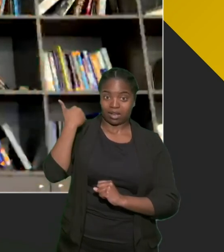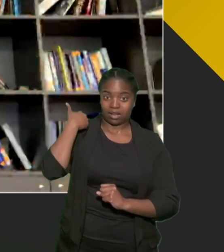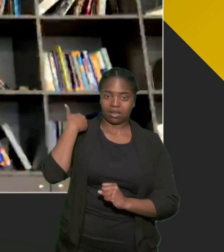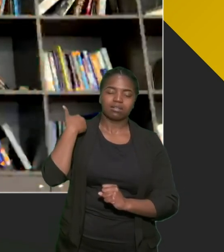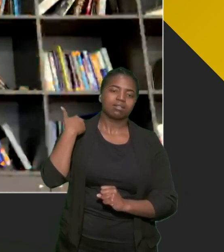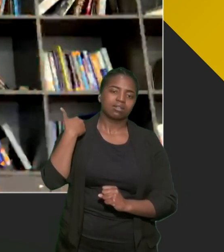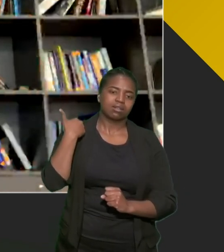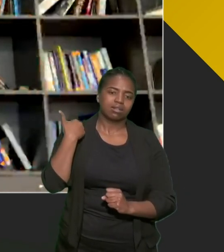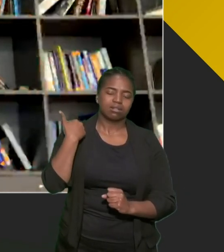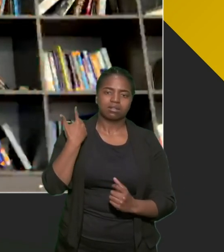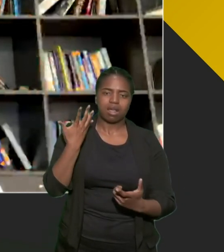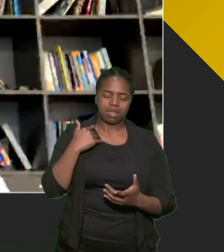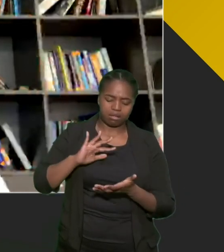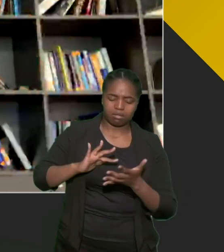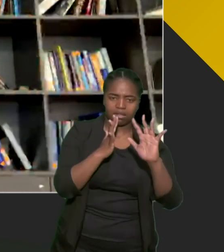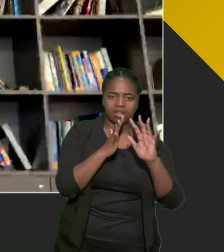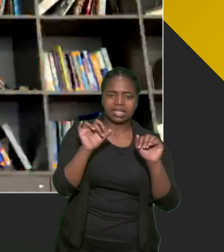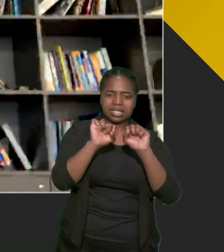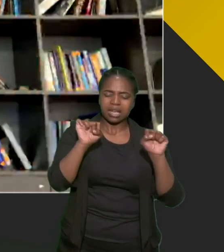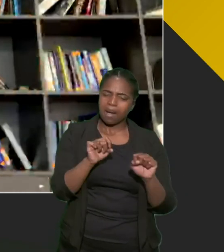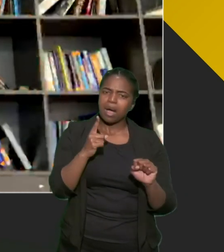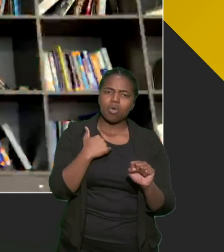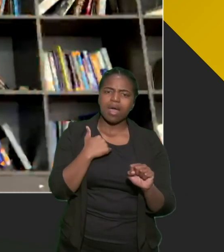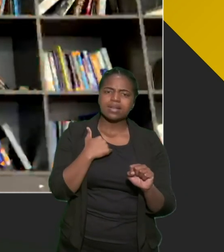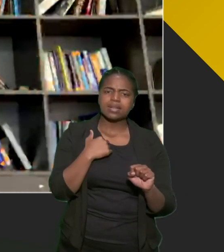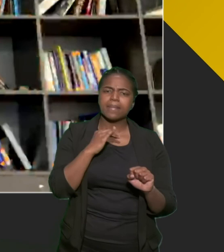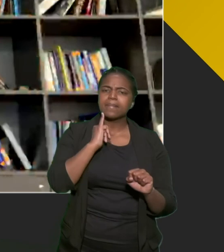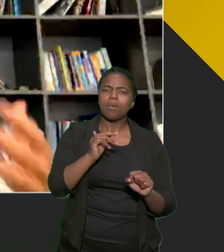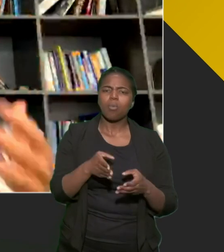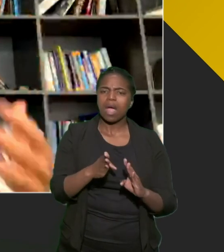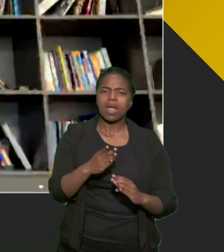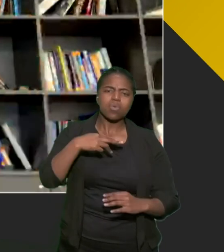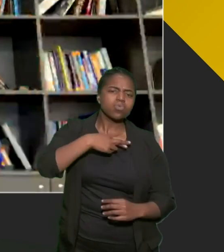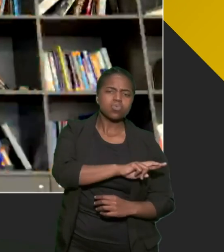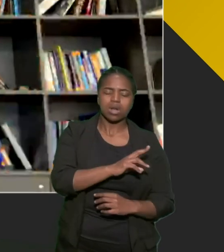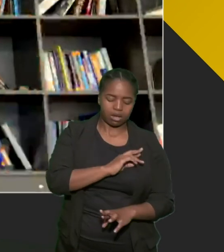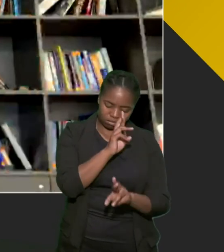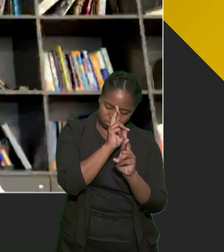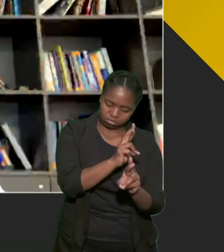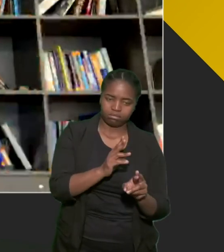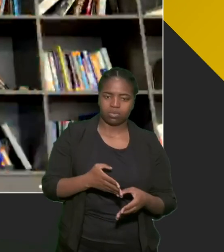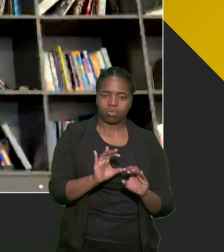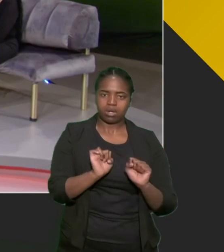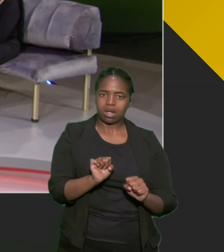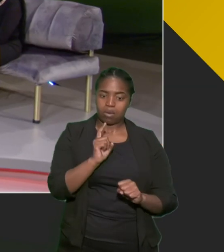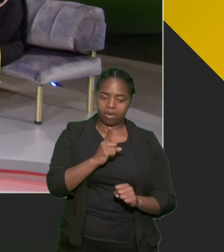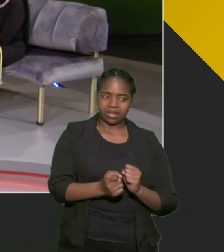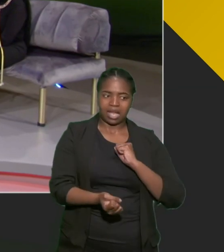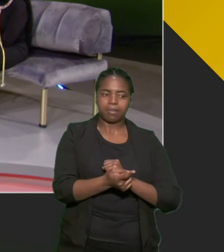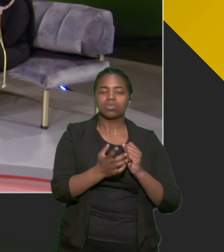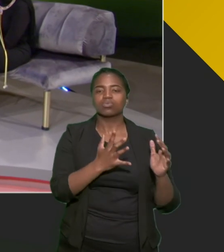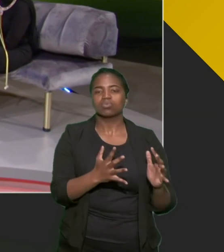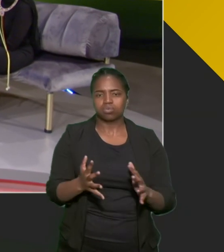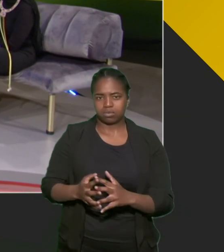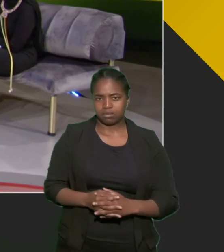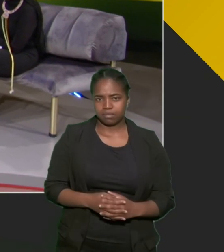then walking in and not only disrupting, but respectfully articulating what they believe should be happening in our institution.